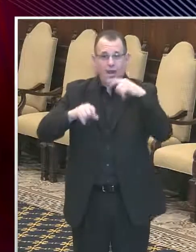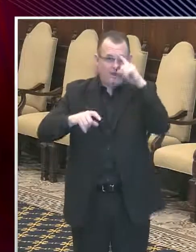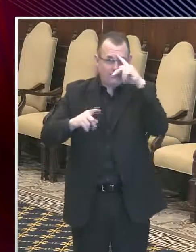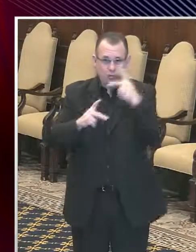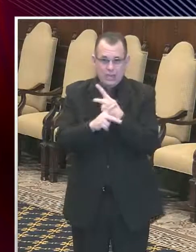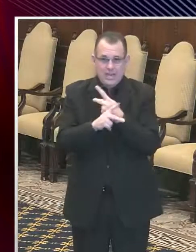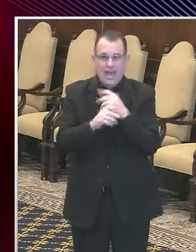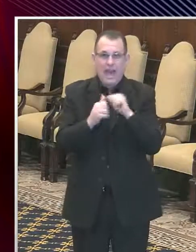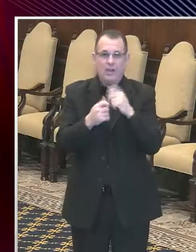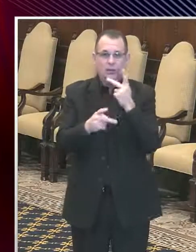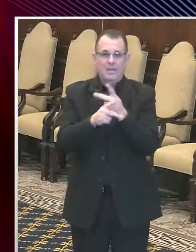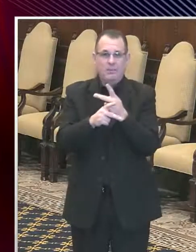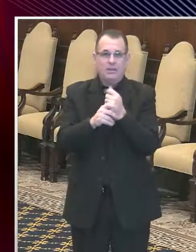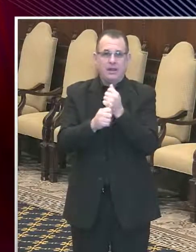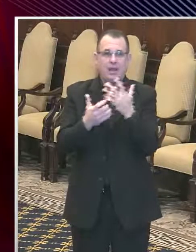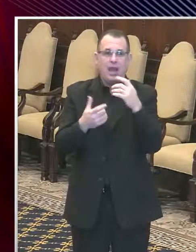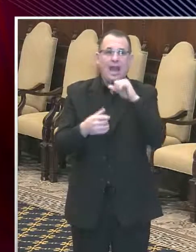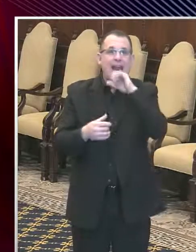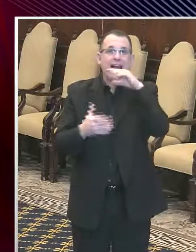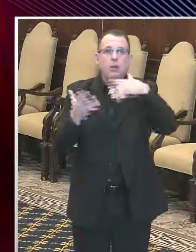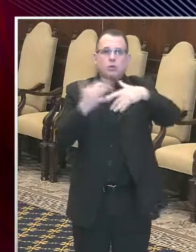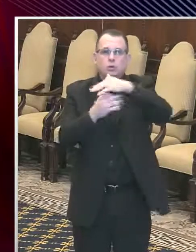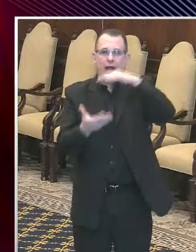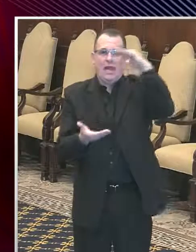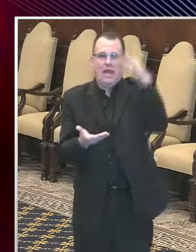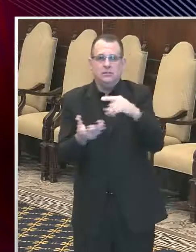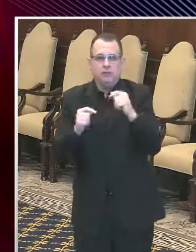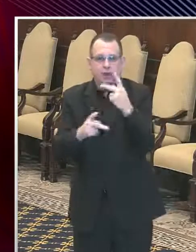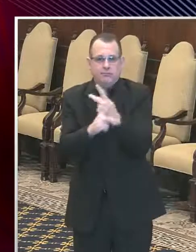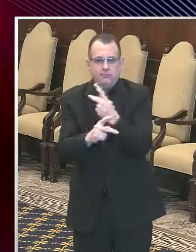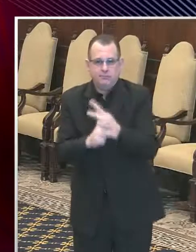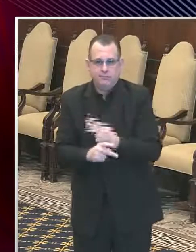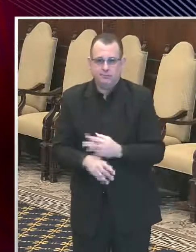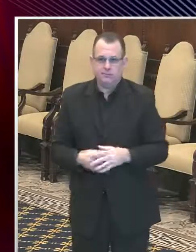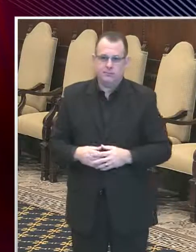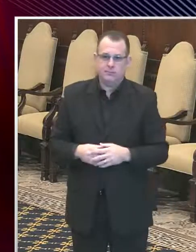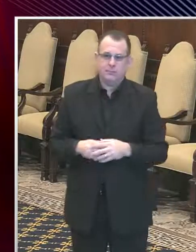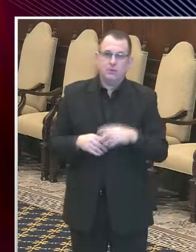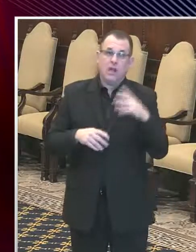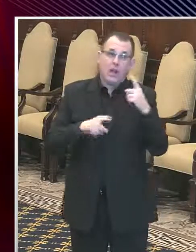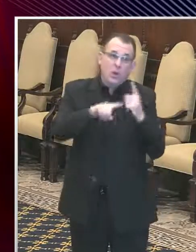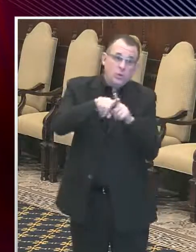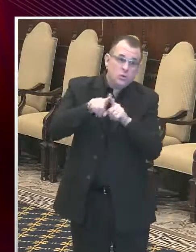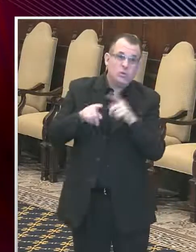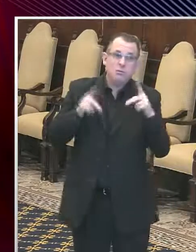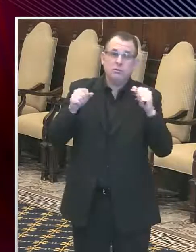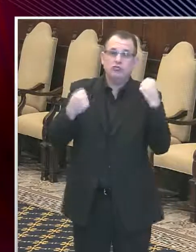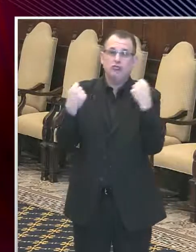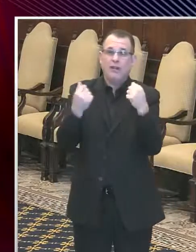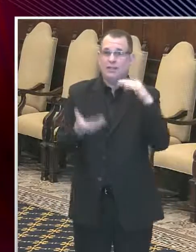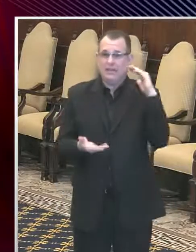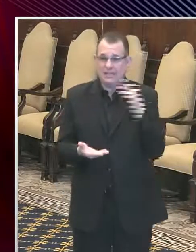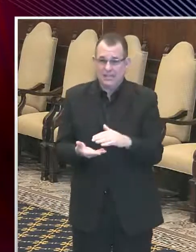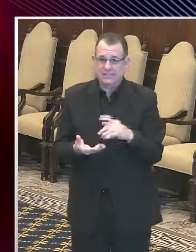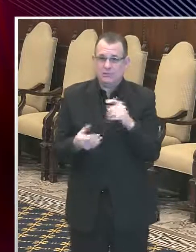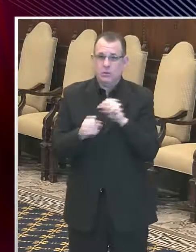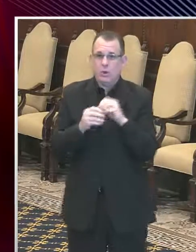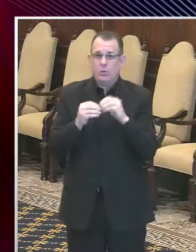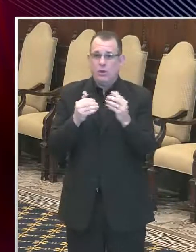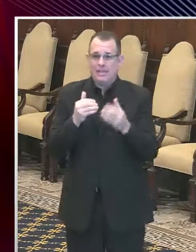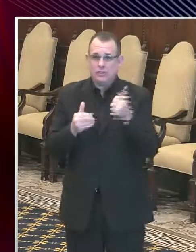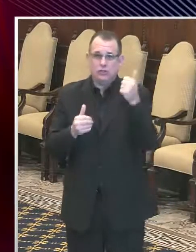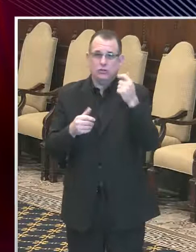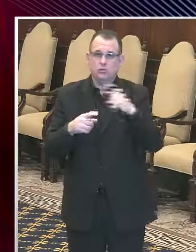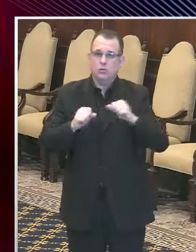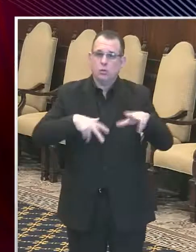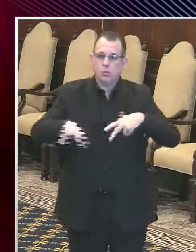using cleaner vehicles, like switching to electrical vehicles, and also people driving less by making it easier for people to walk or bicycle or take public